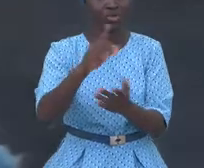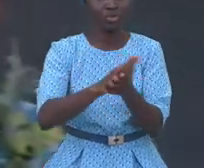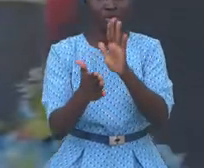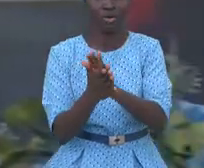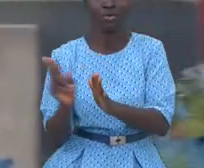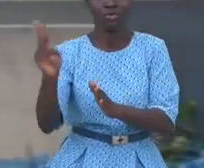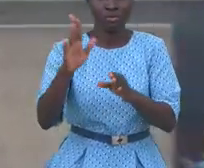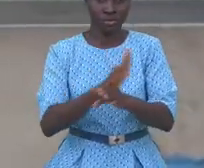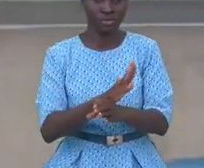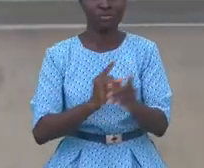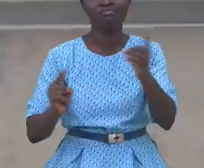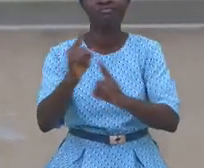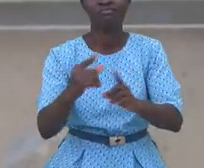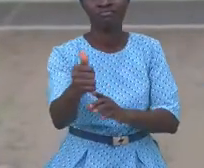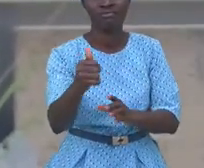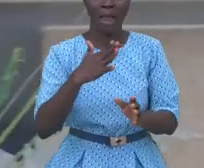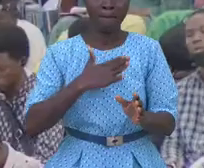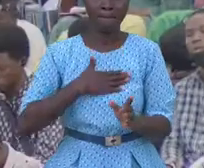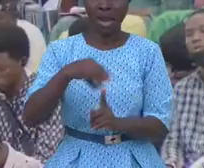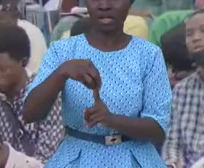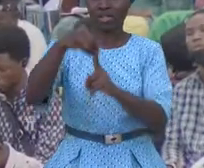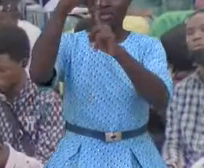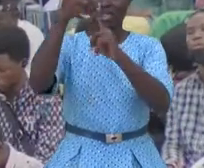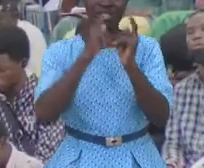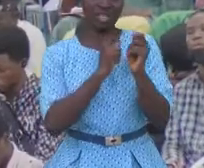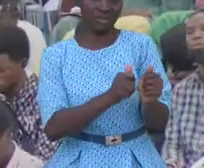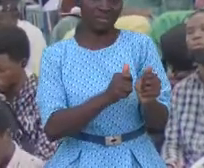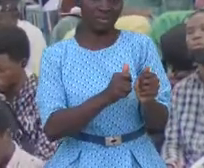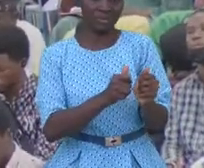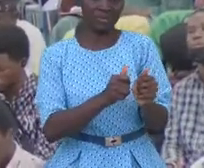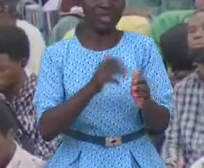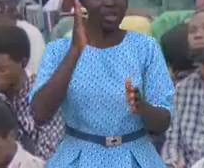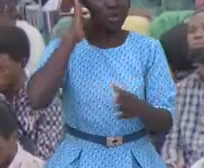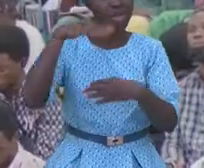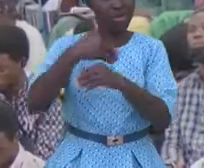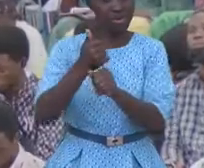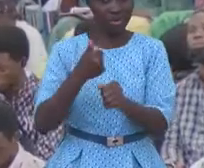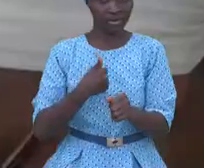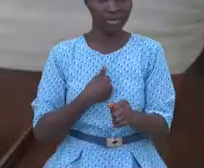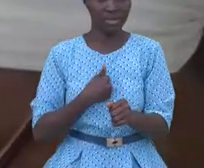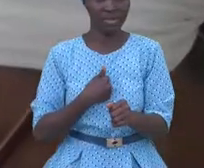My unique gift will make me